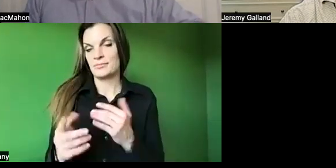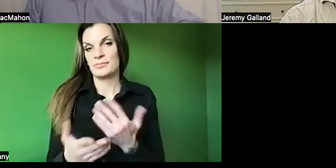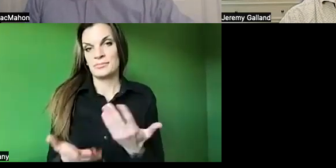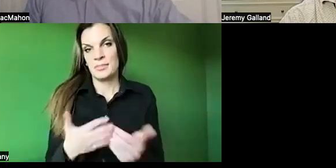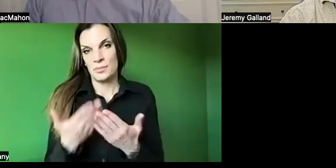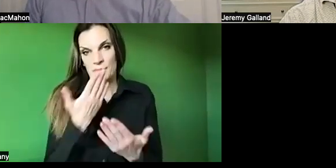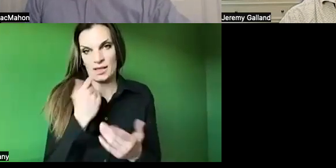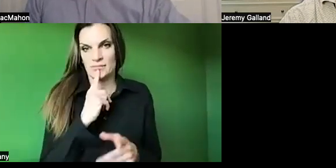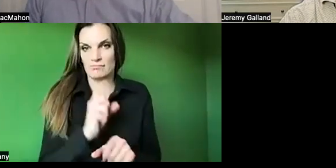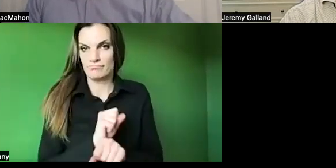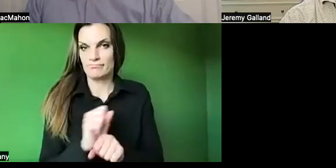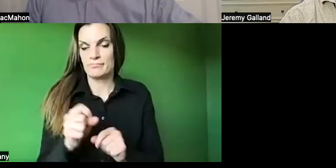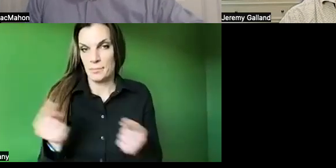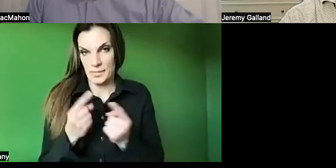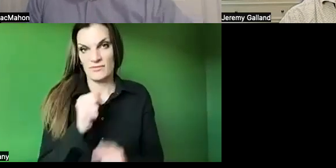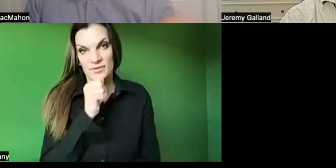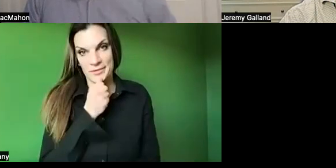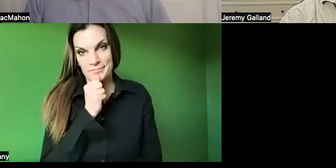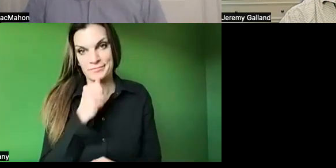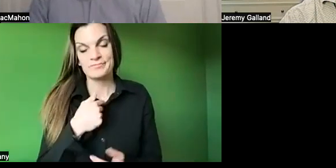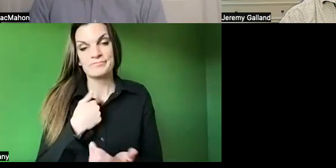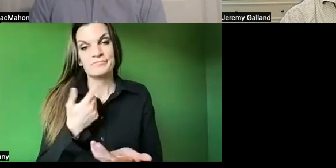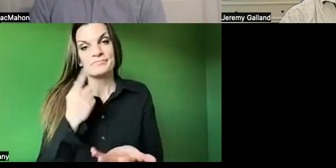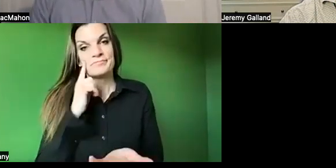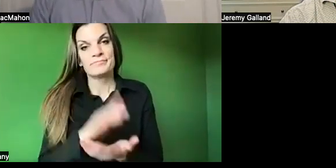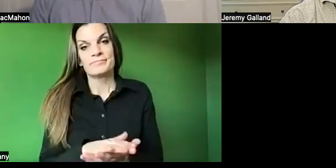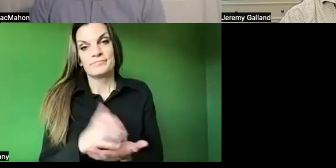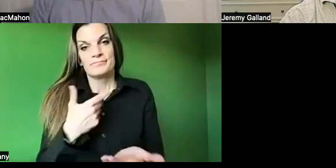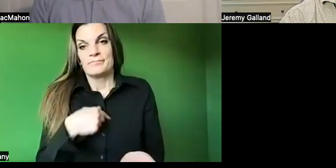so painful. And I think that we have to